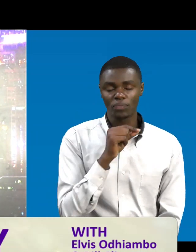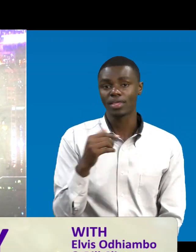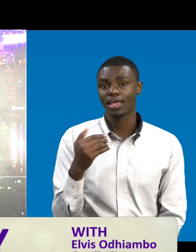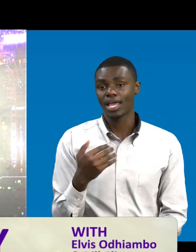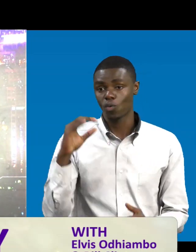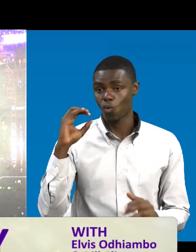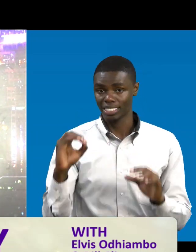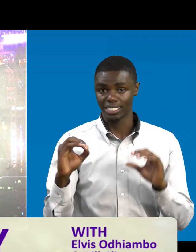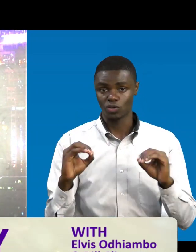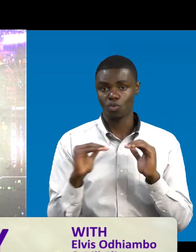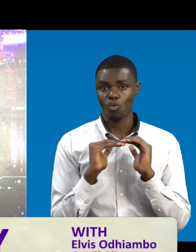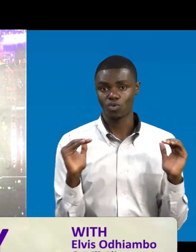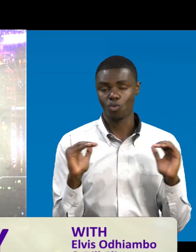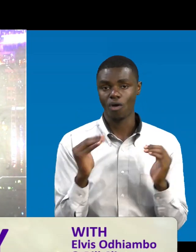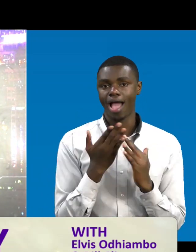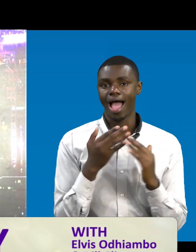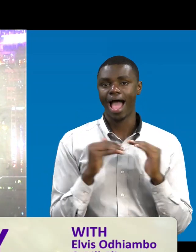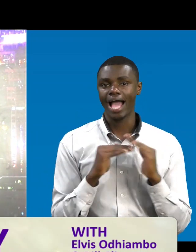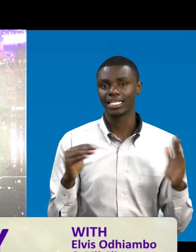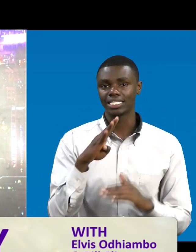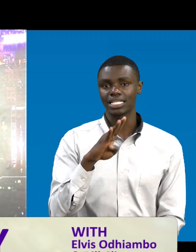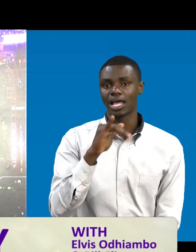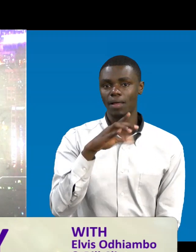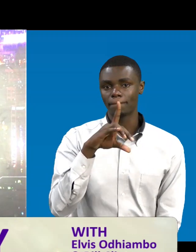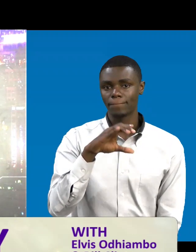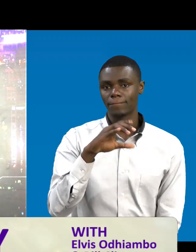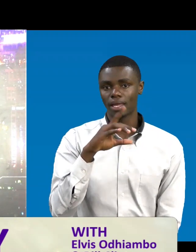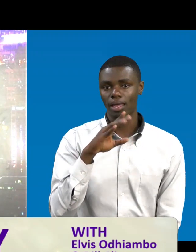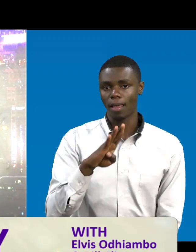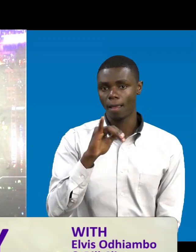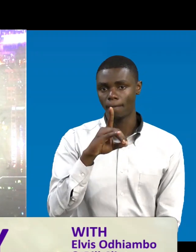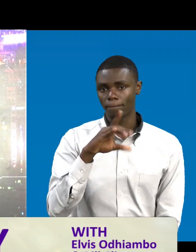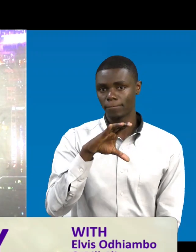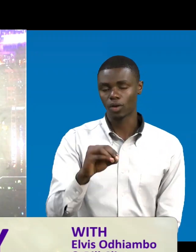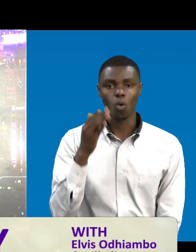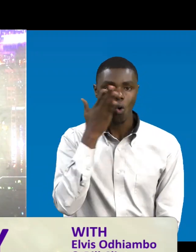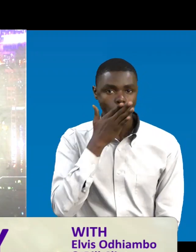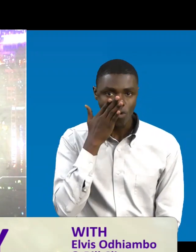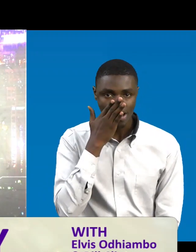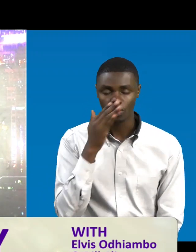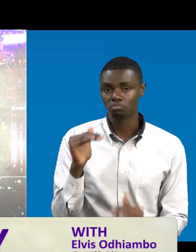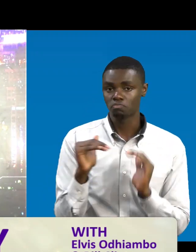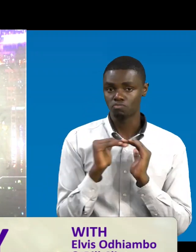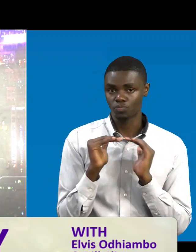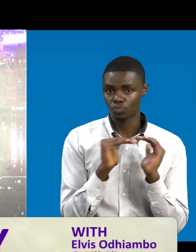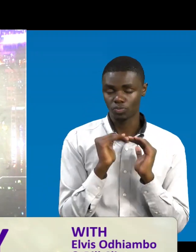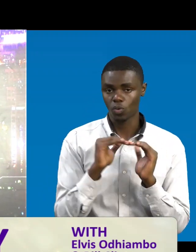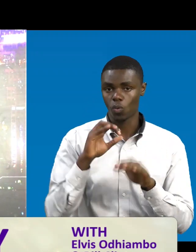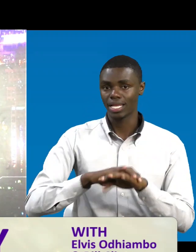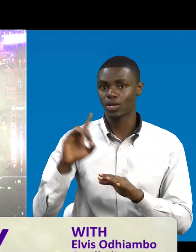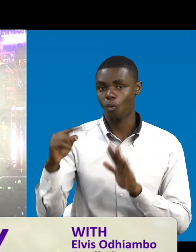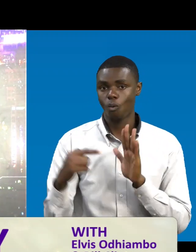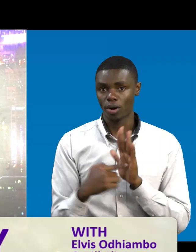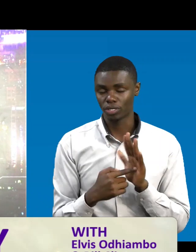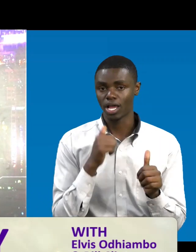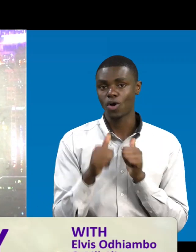to a 0-0 draw against Bidco United, but then again, despite the draw, they still managed to get a point, which